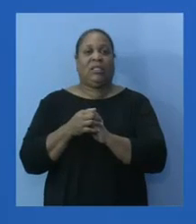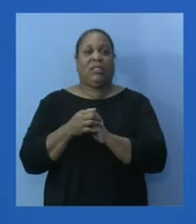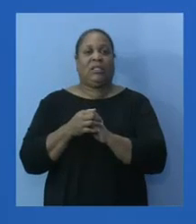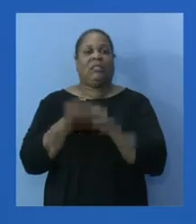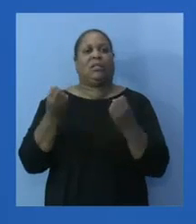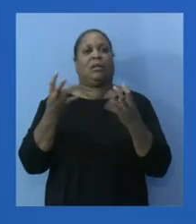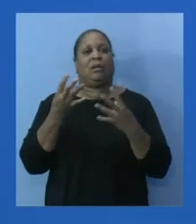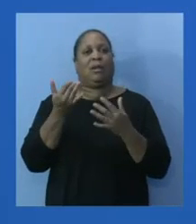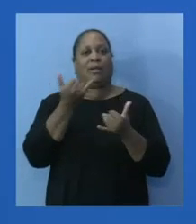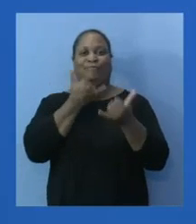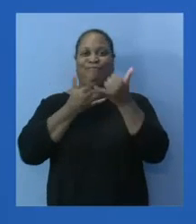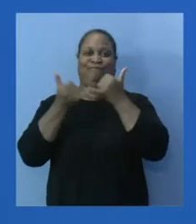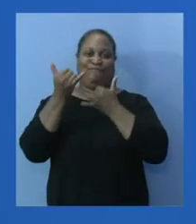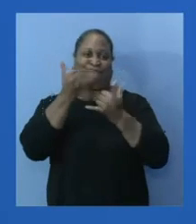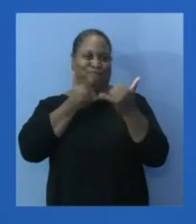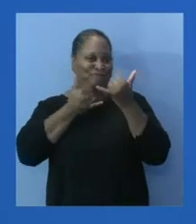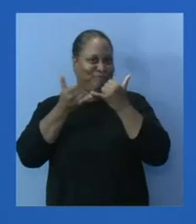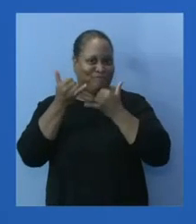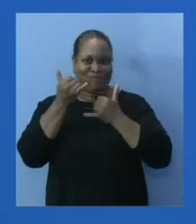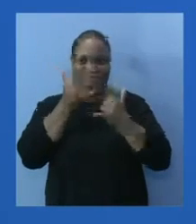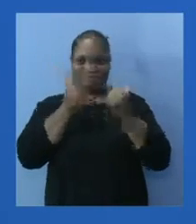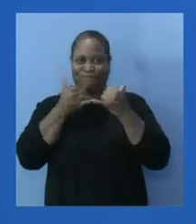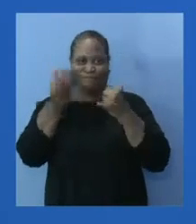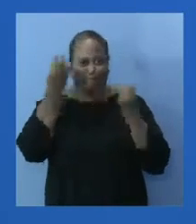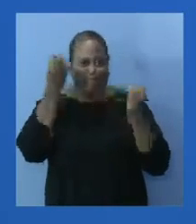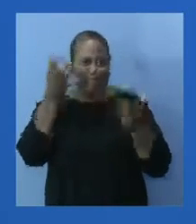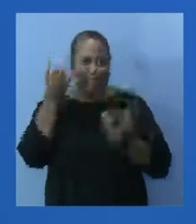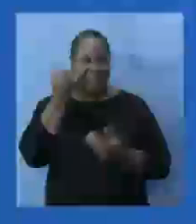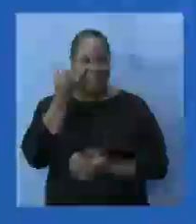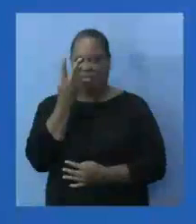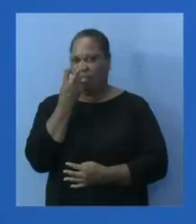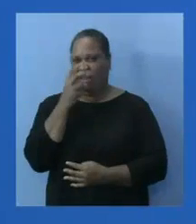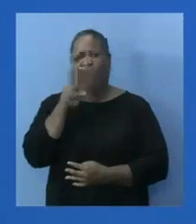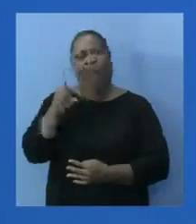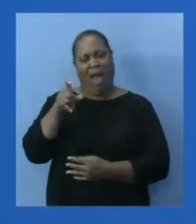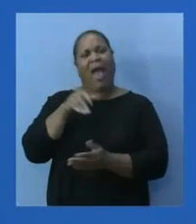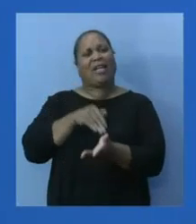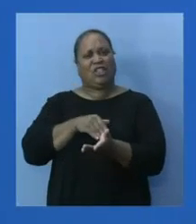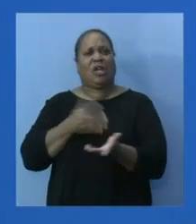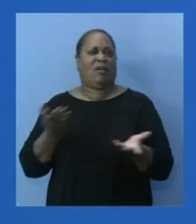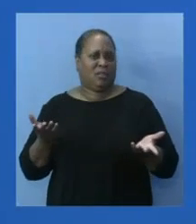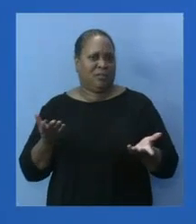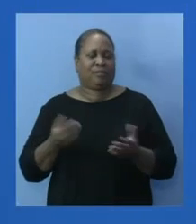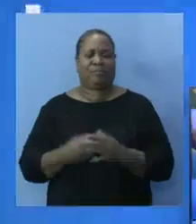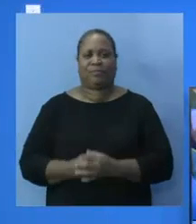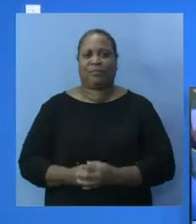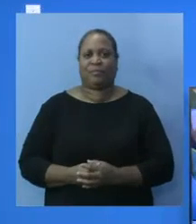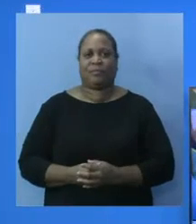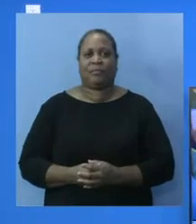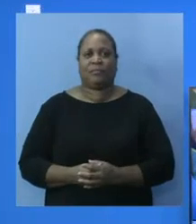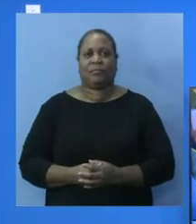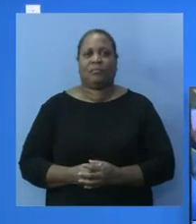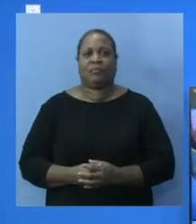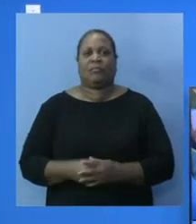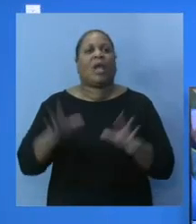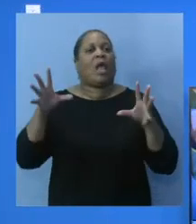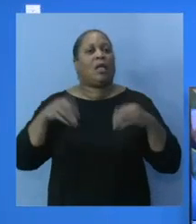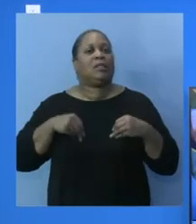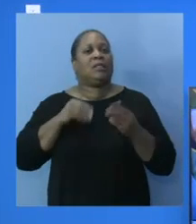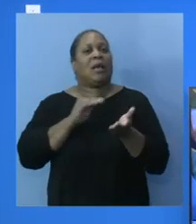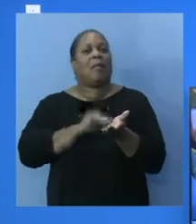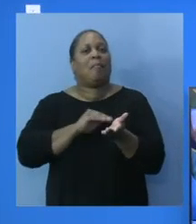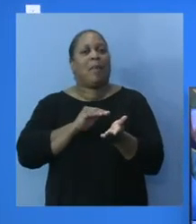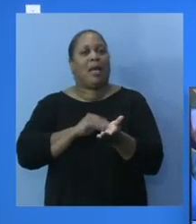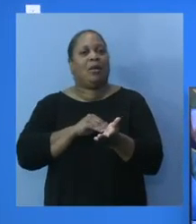of misinformation. And we're just encouraging people, if in doubt, just ask your doctor. Take medical advice from